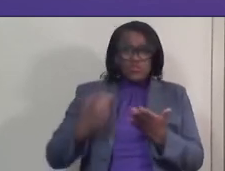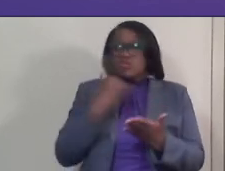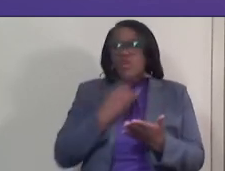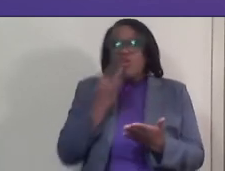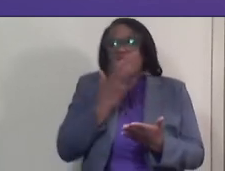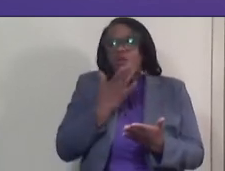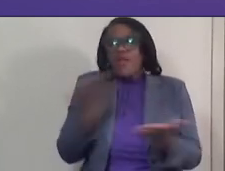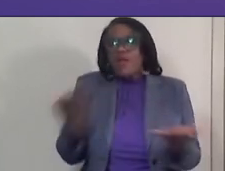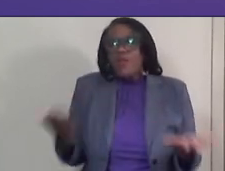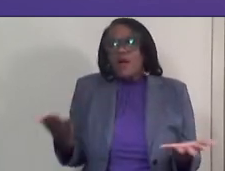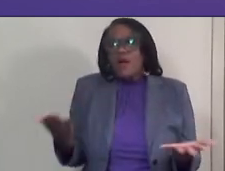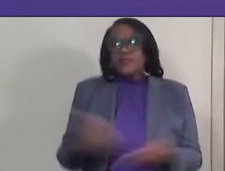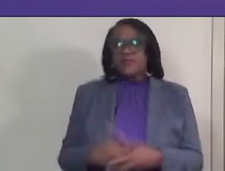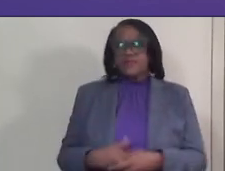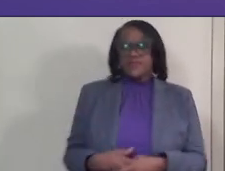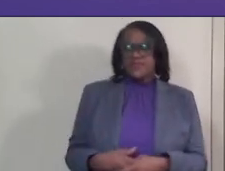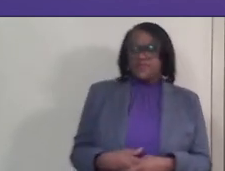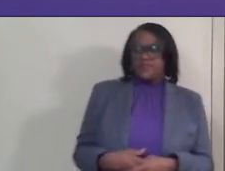projects?